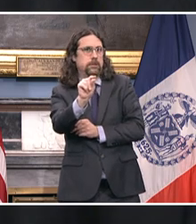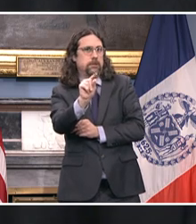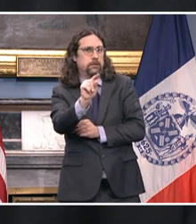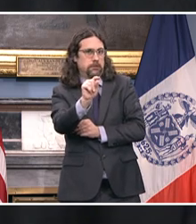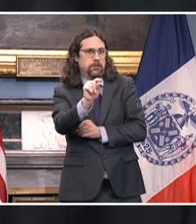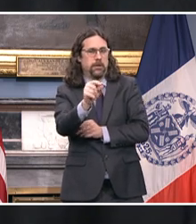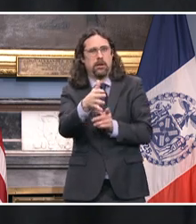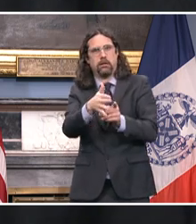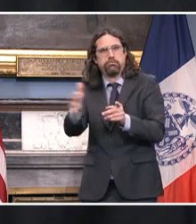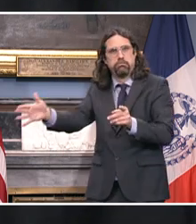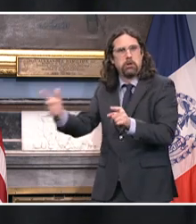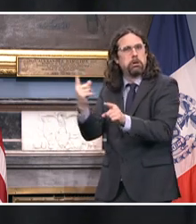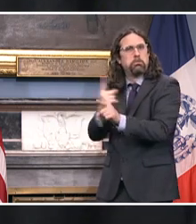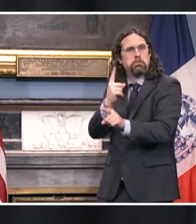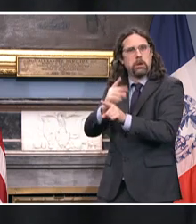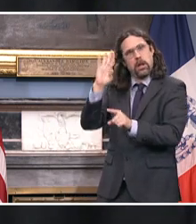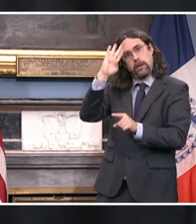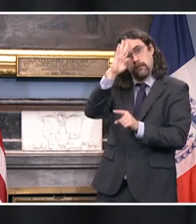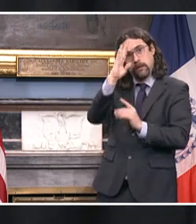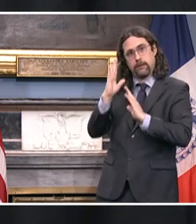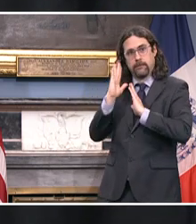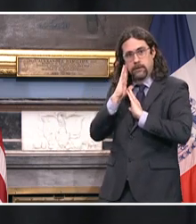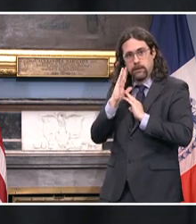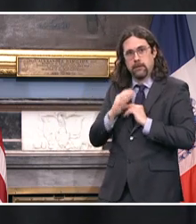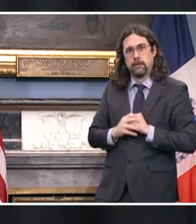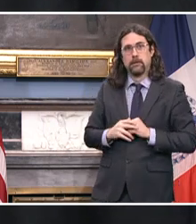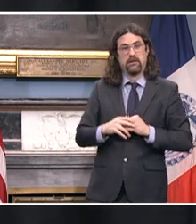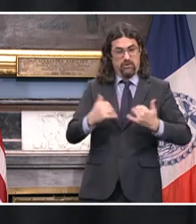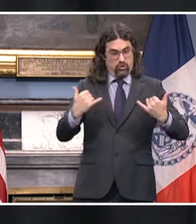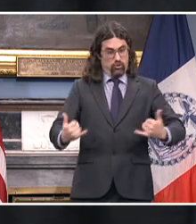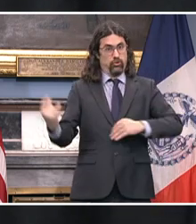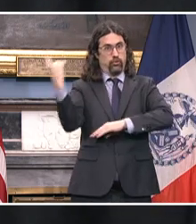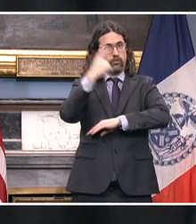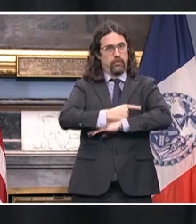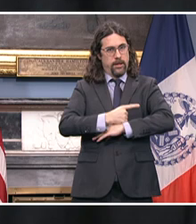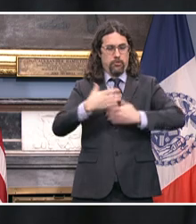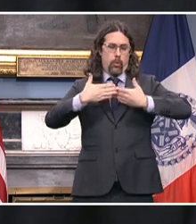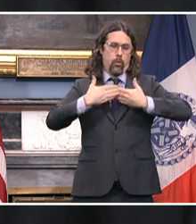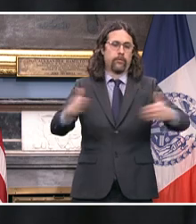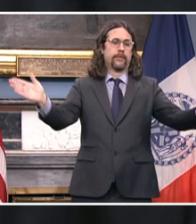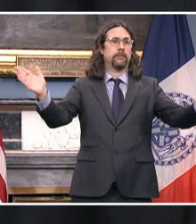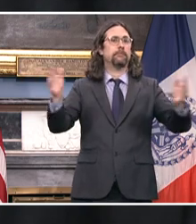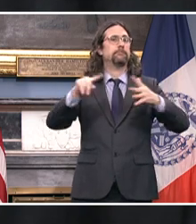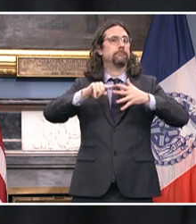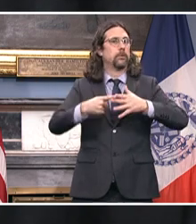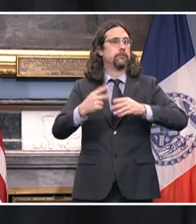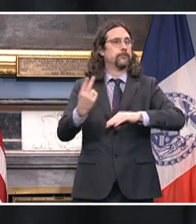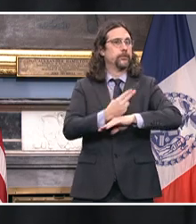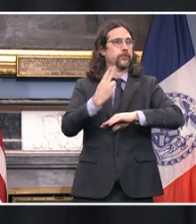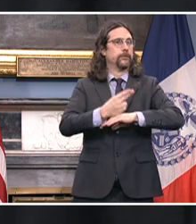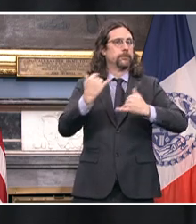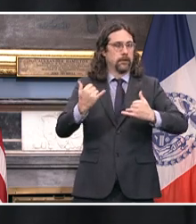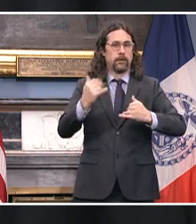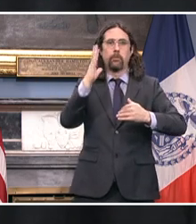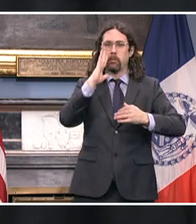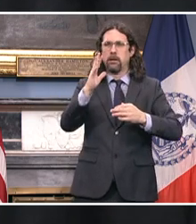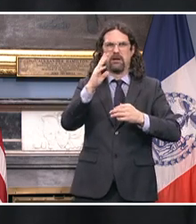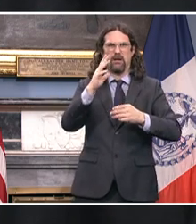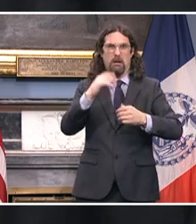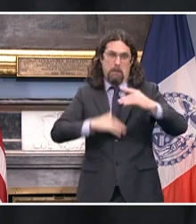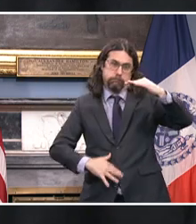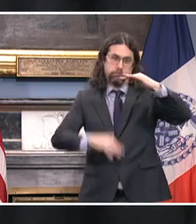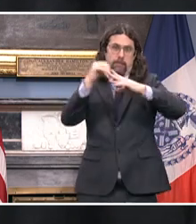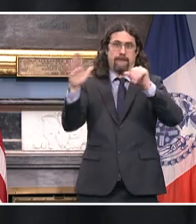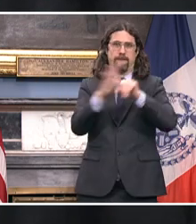days. I want to thank everyone, all the good working people who did the work to get this ready, all our good friends